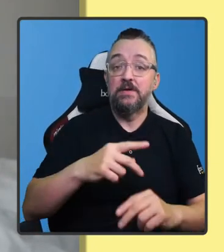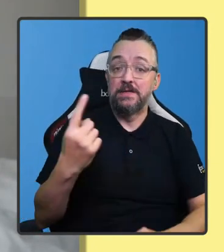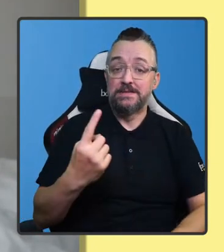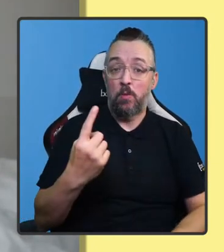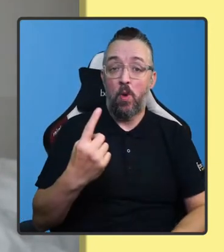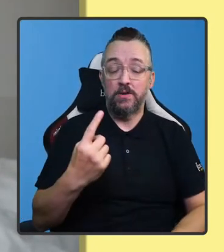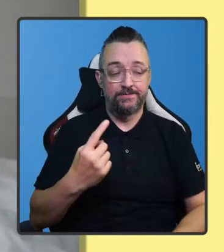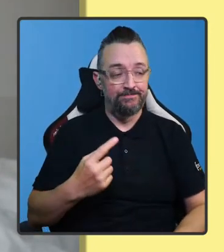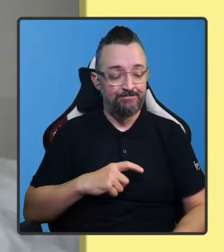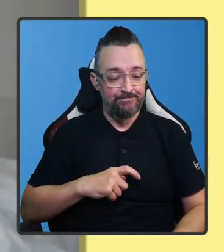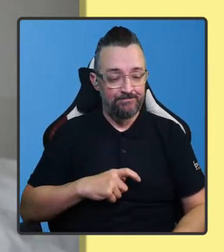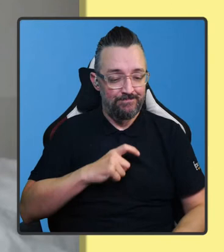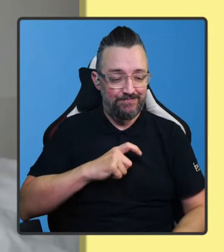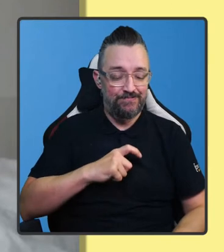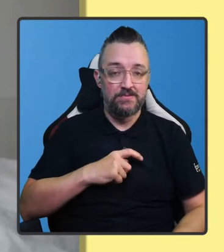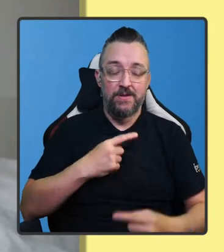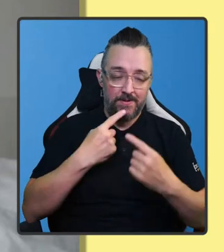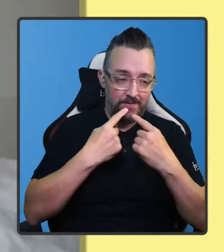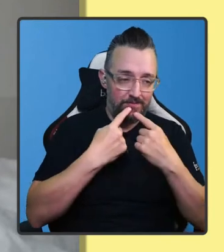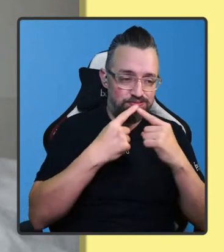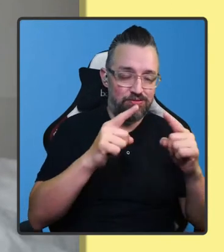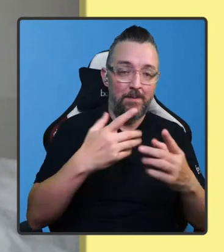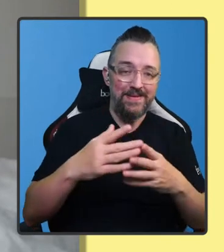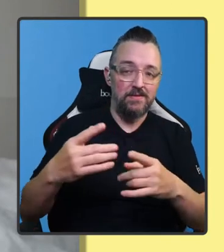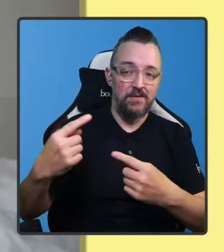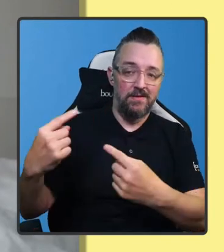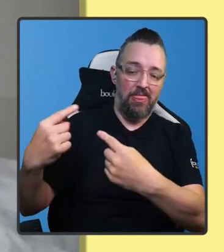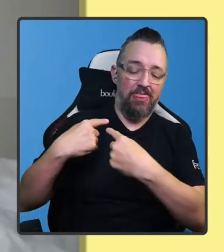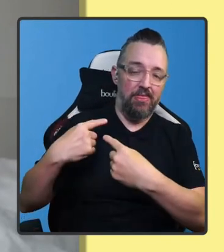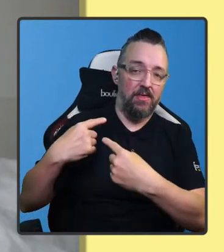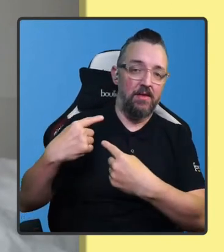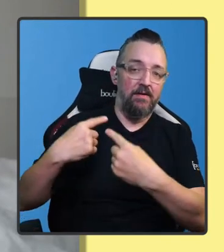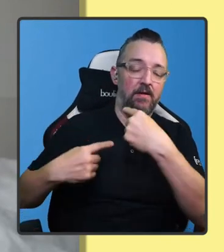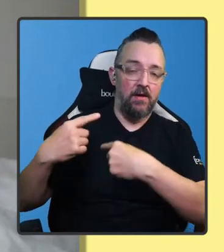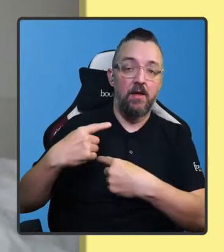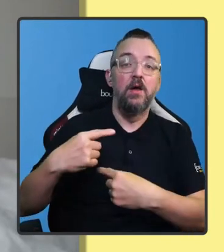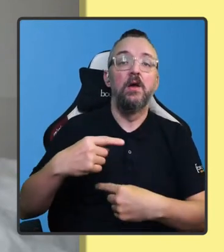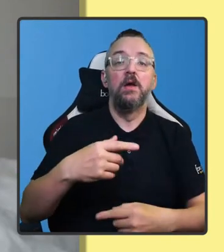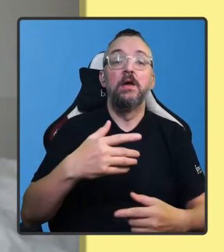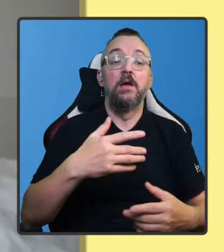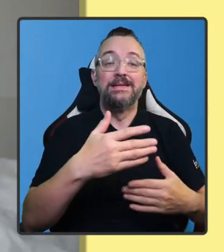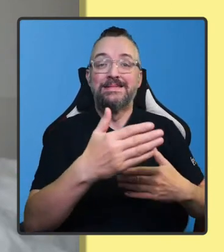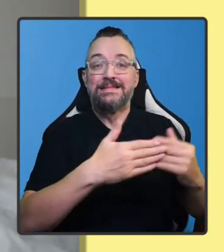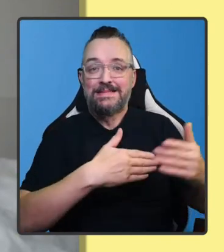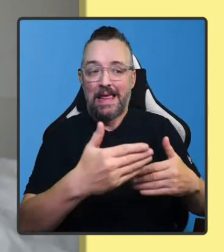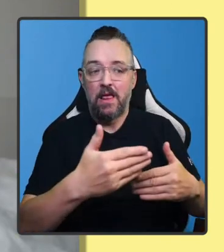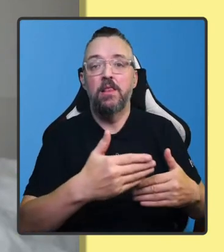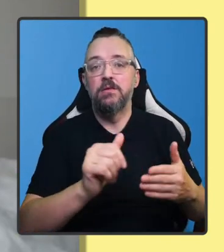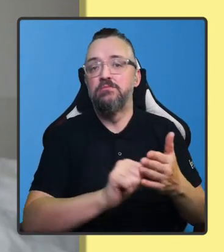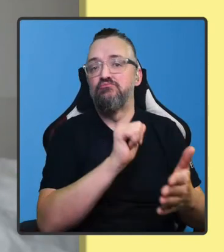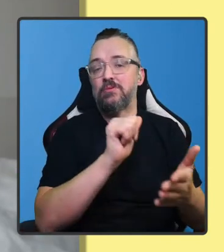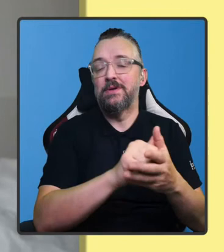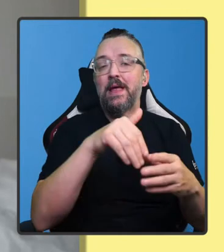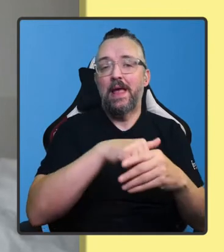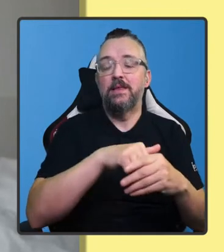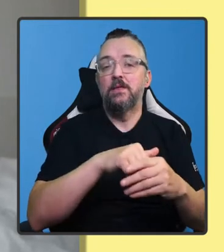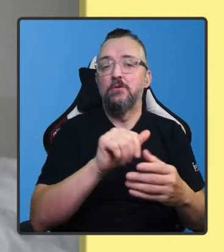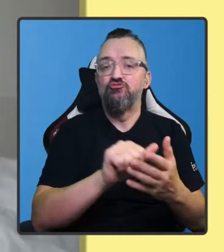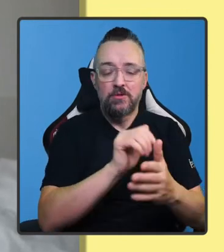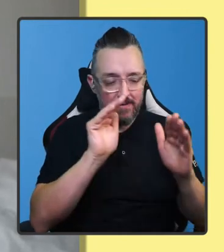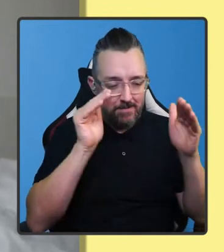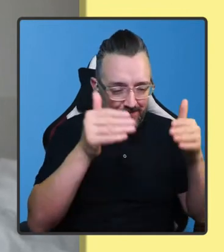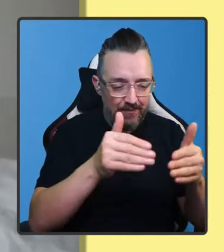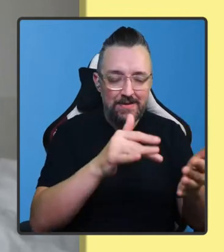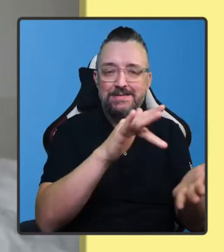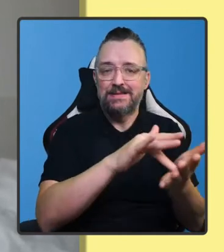forward and make a disclosure of any sexual violence or assault, that it will be dealt with appropriately in a survivor-centred way.